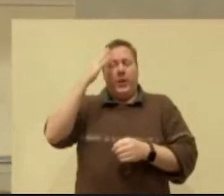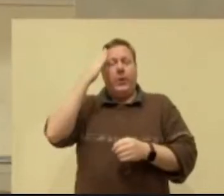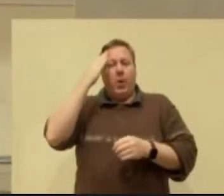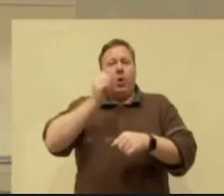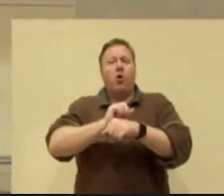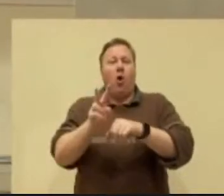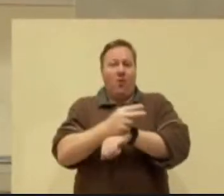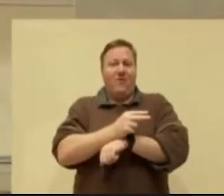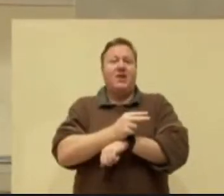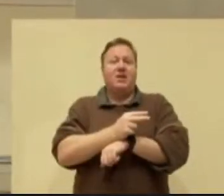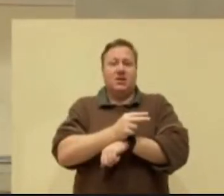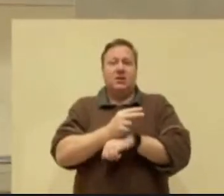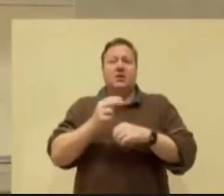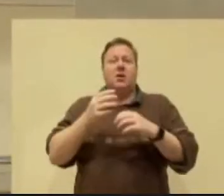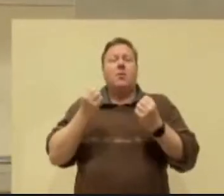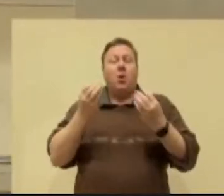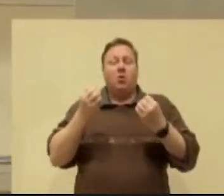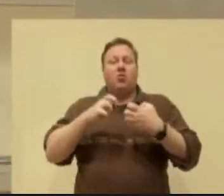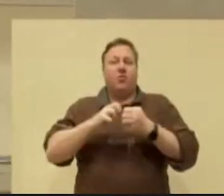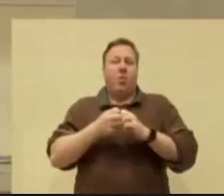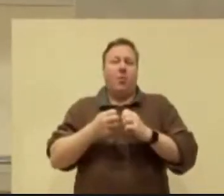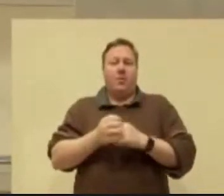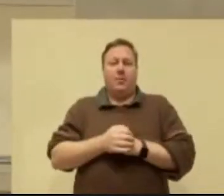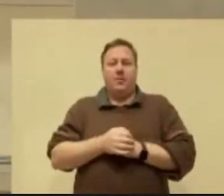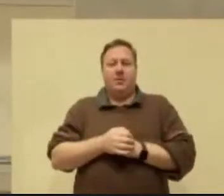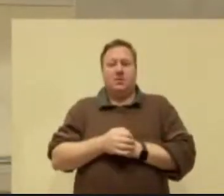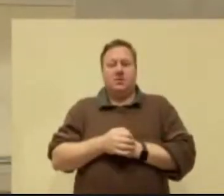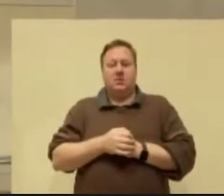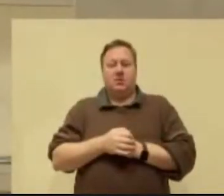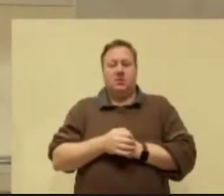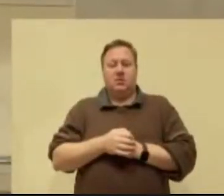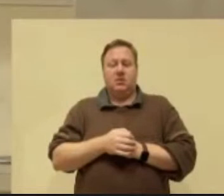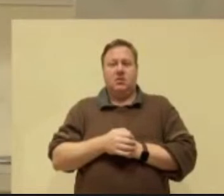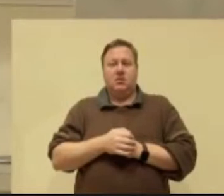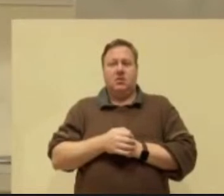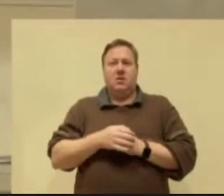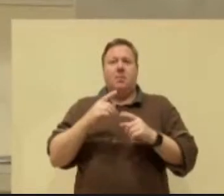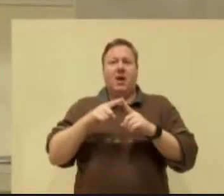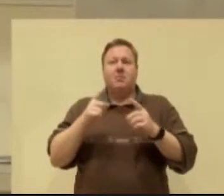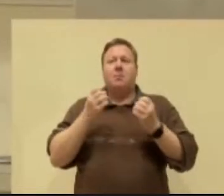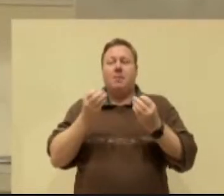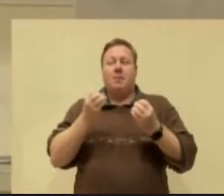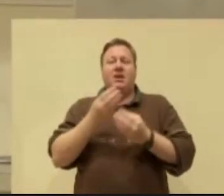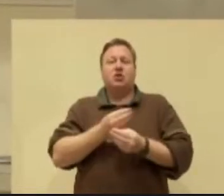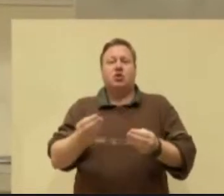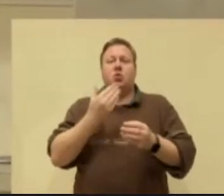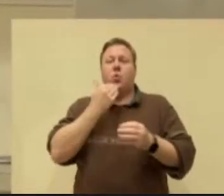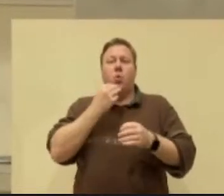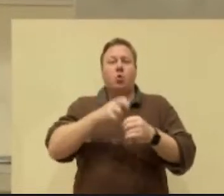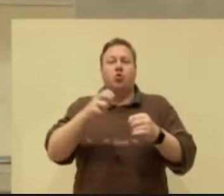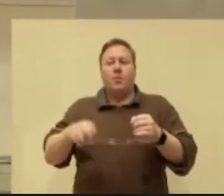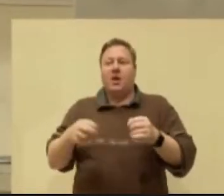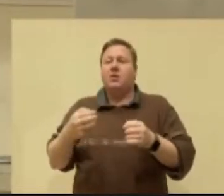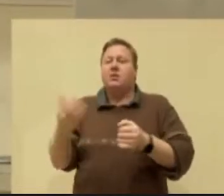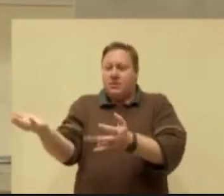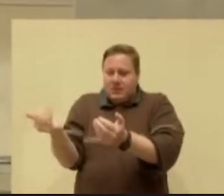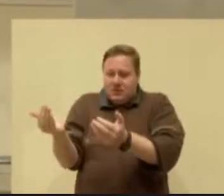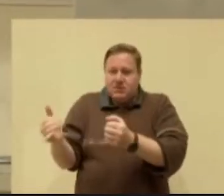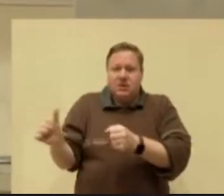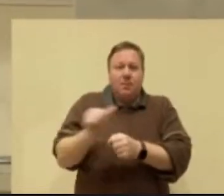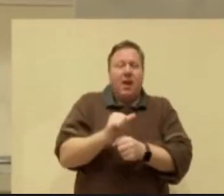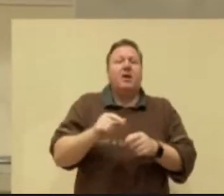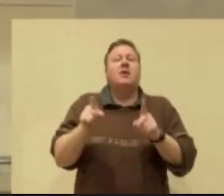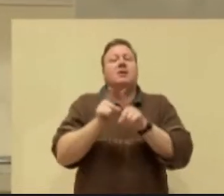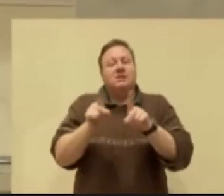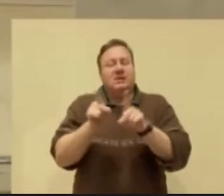introduced to us was also the use of teams so pregnant learners are also supported through some teams programs